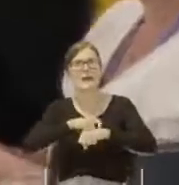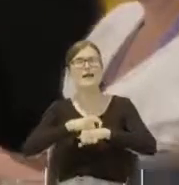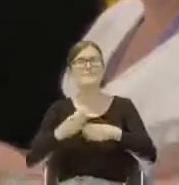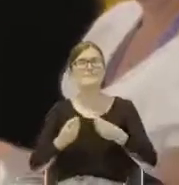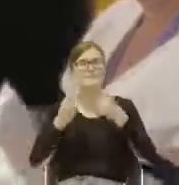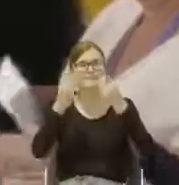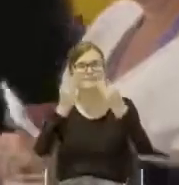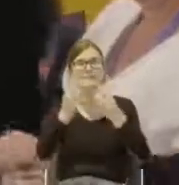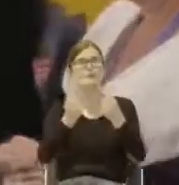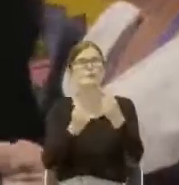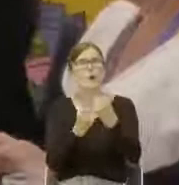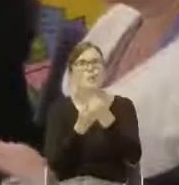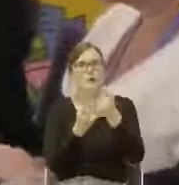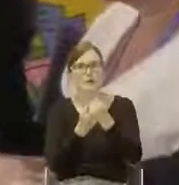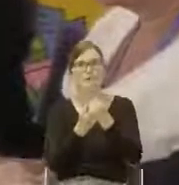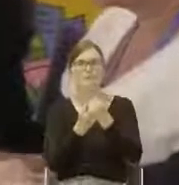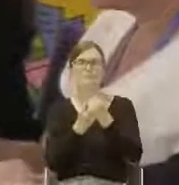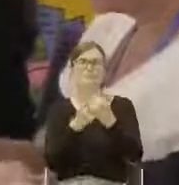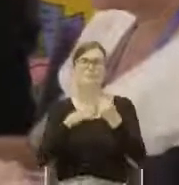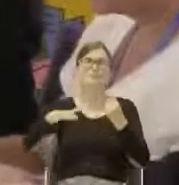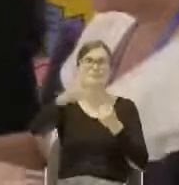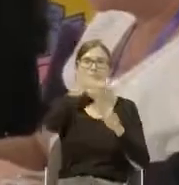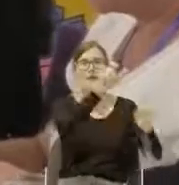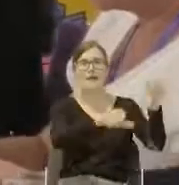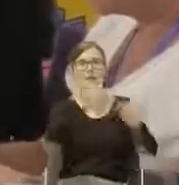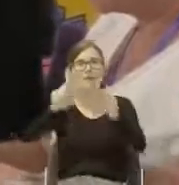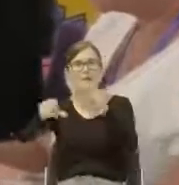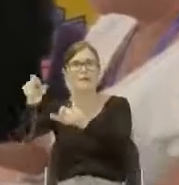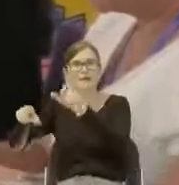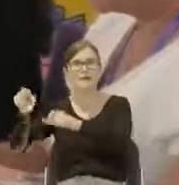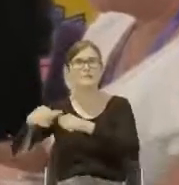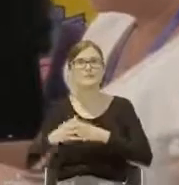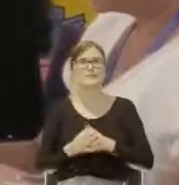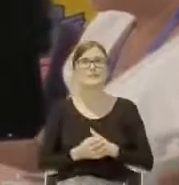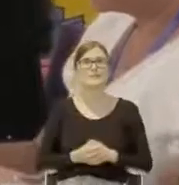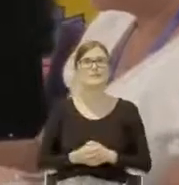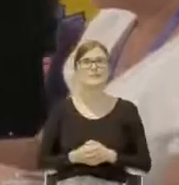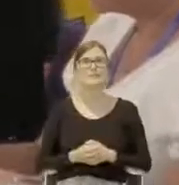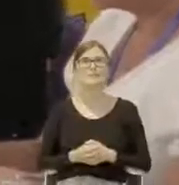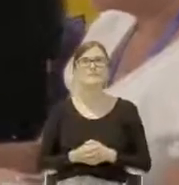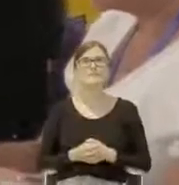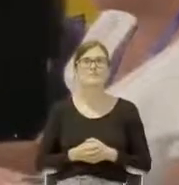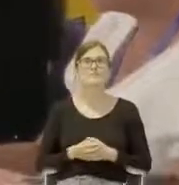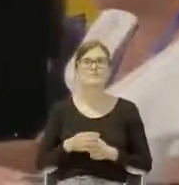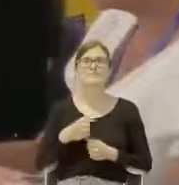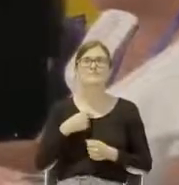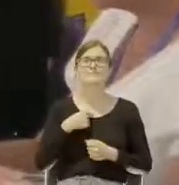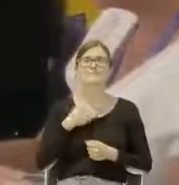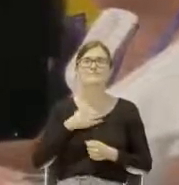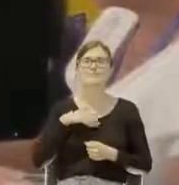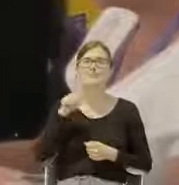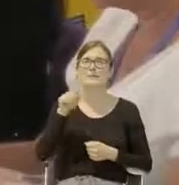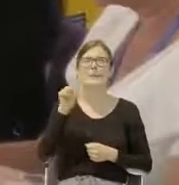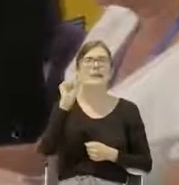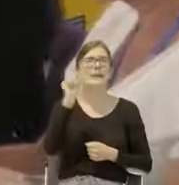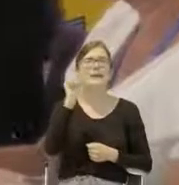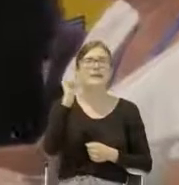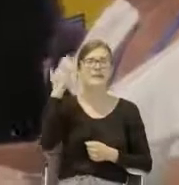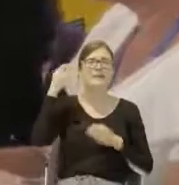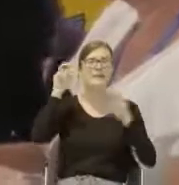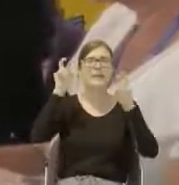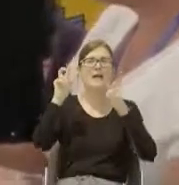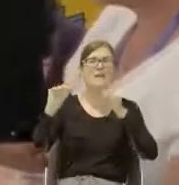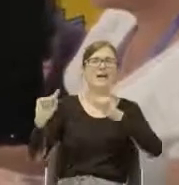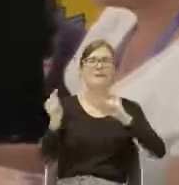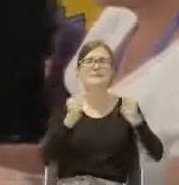we hardly hear about, including in UN Habitat, although this was enclosed as